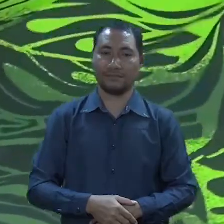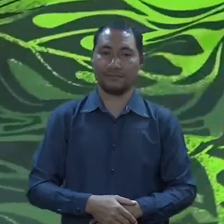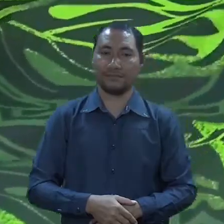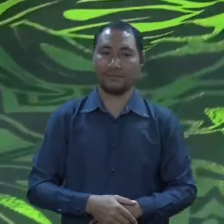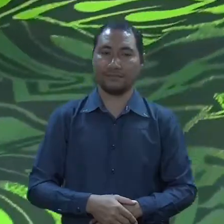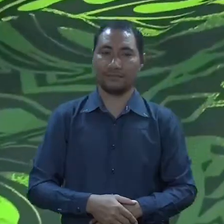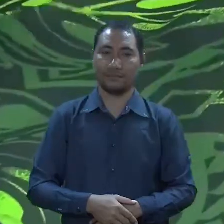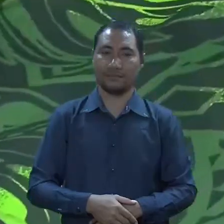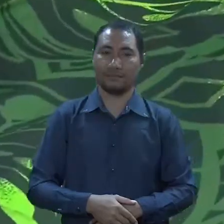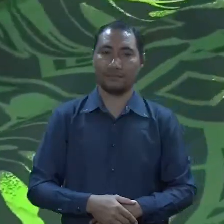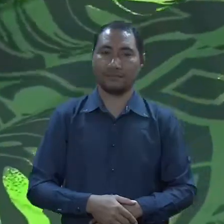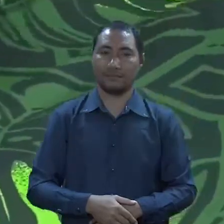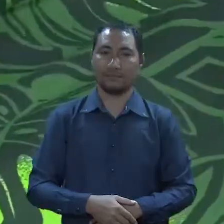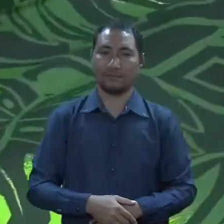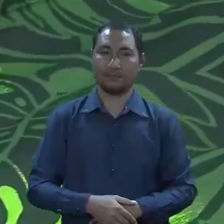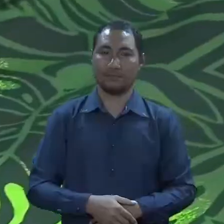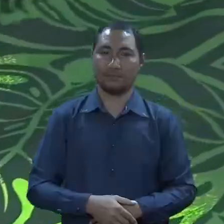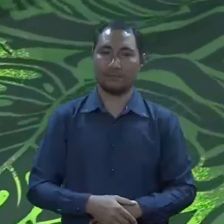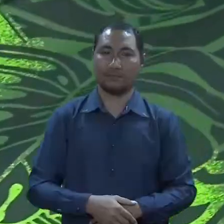All the way through.